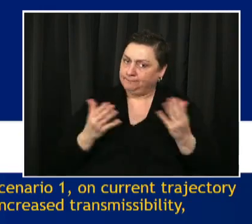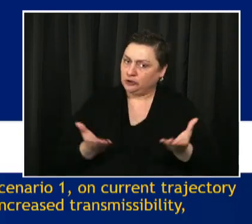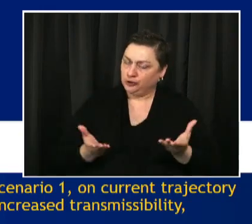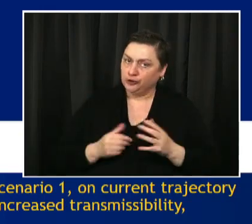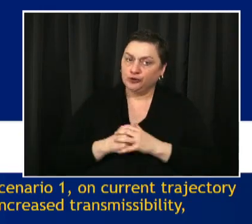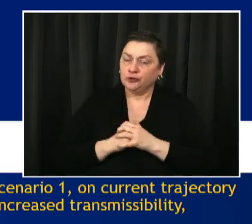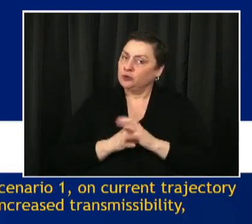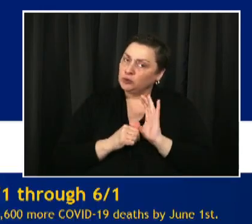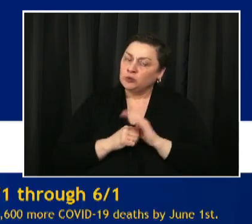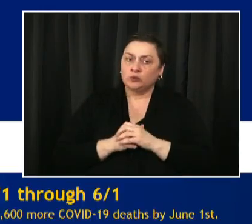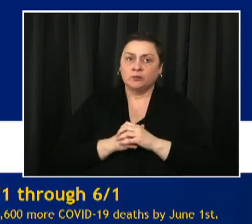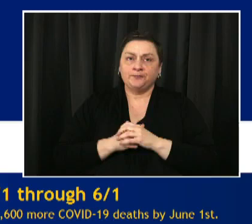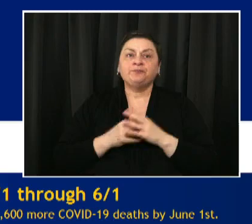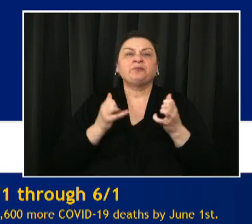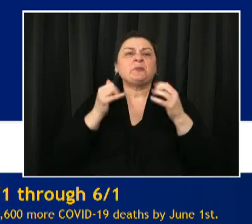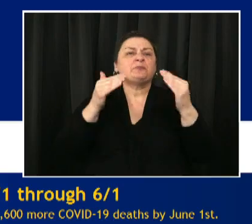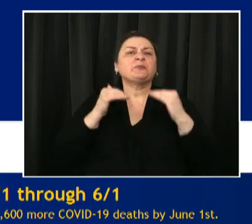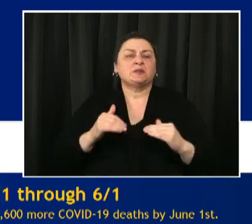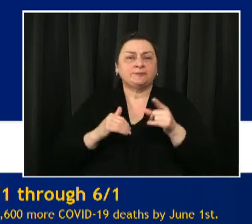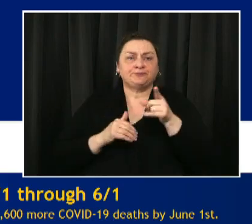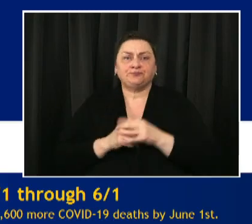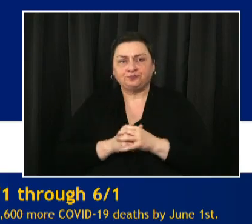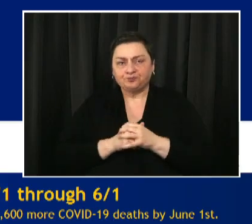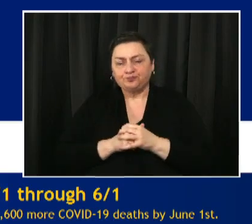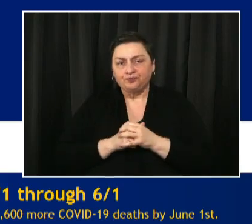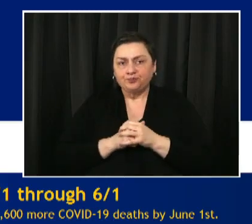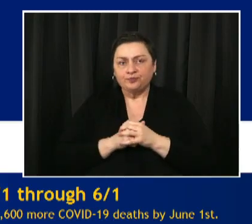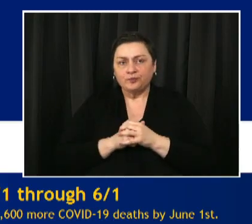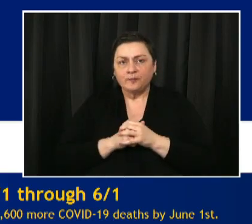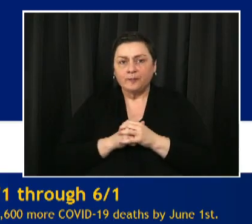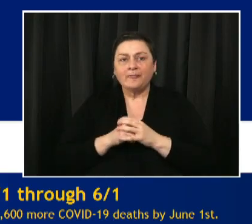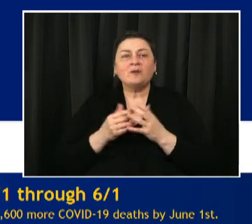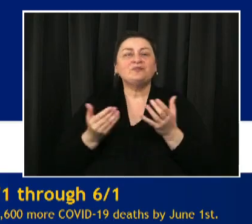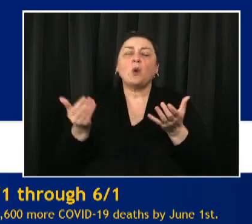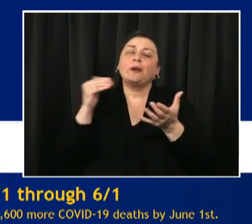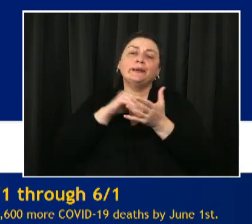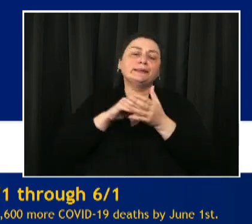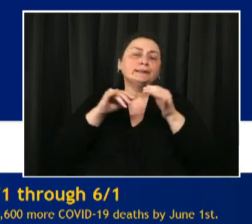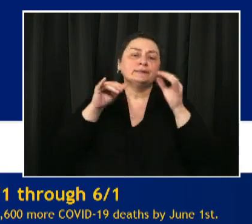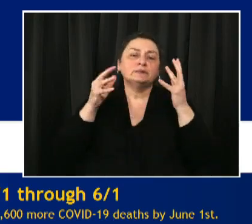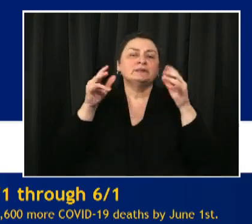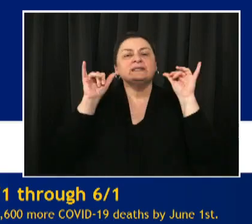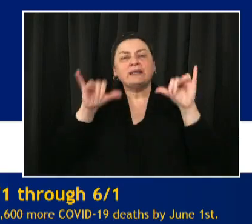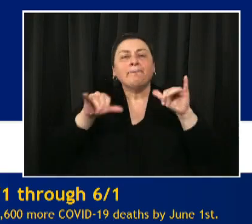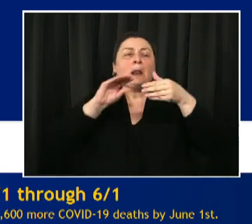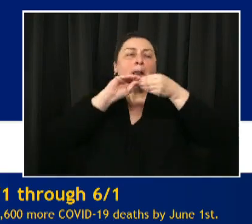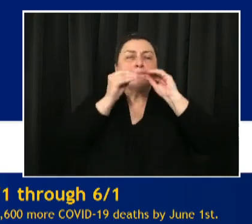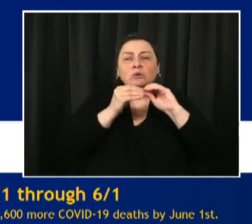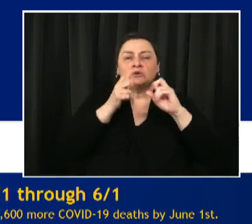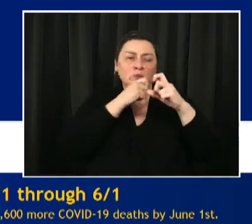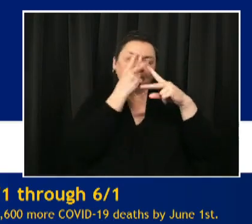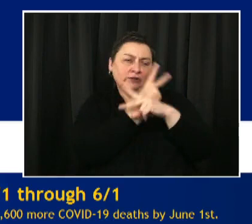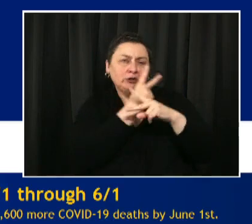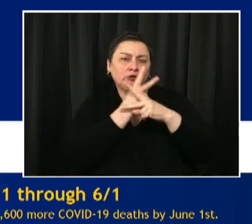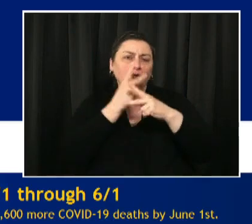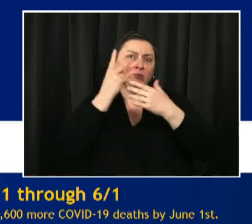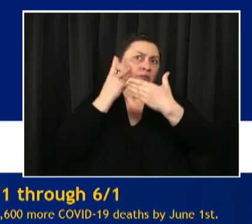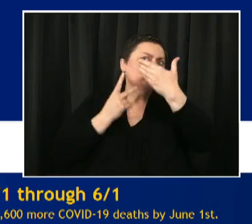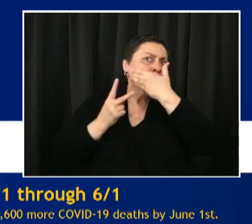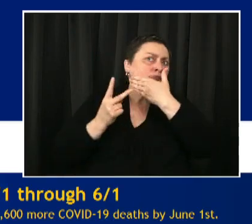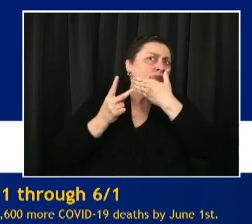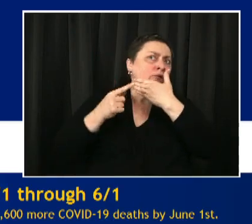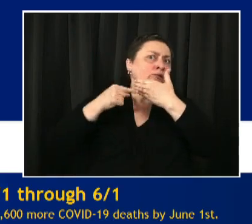together, next slide, please. Just putting together, again, the same kinds of figures about what